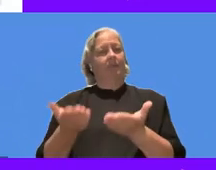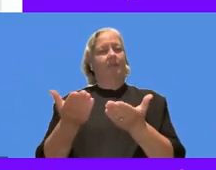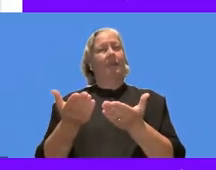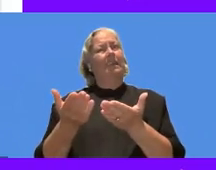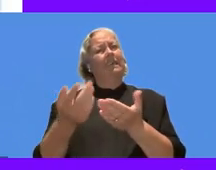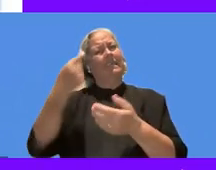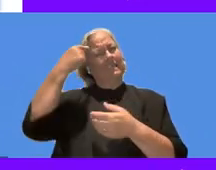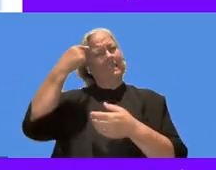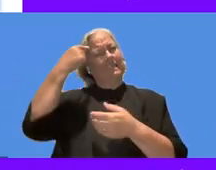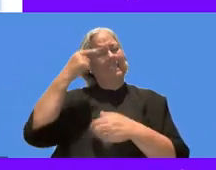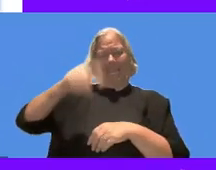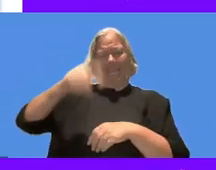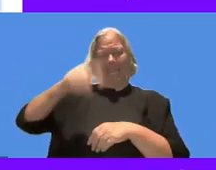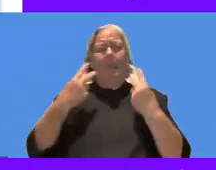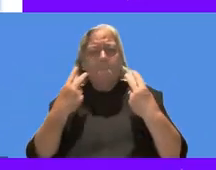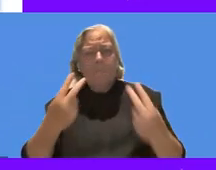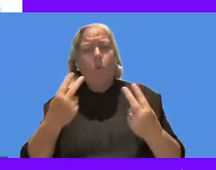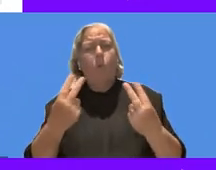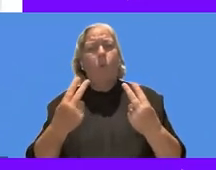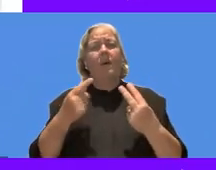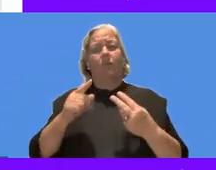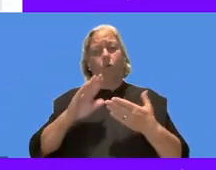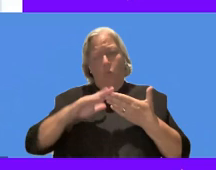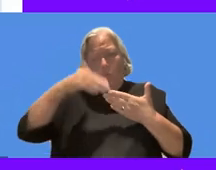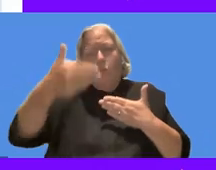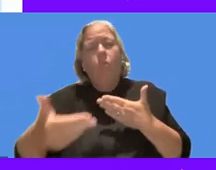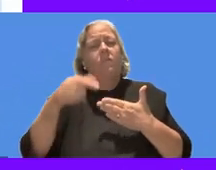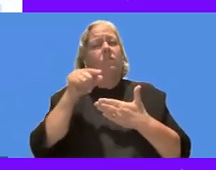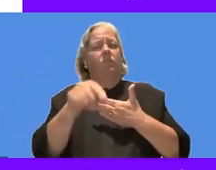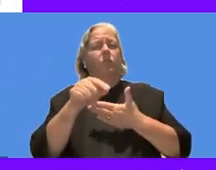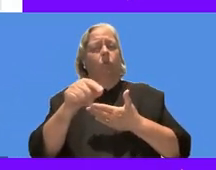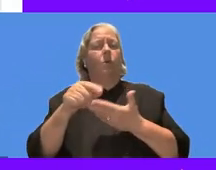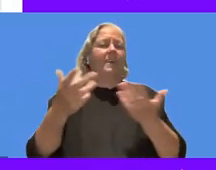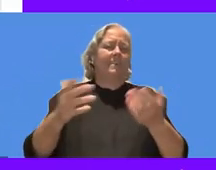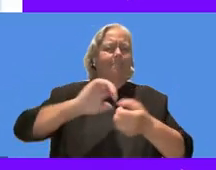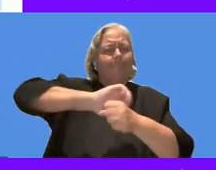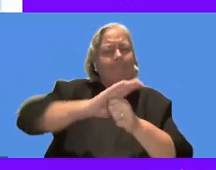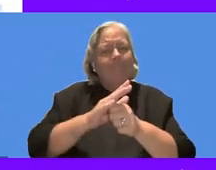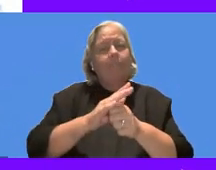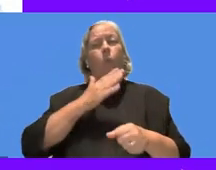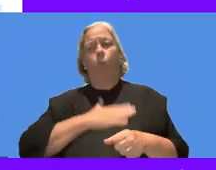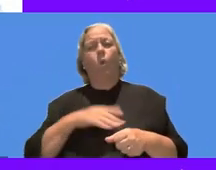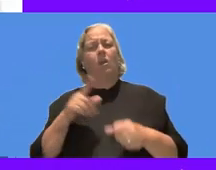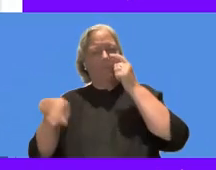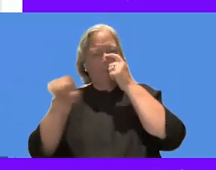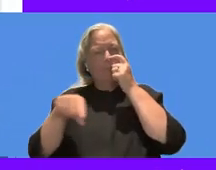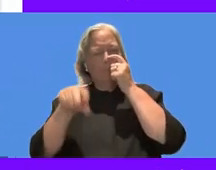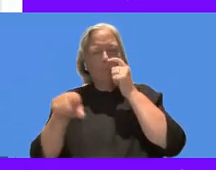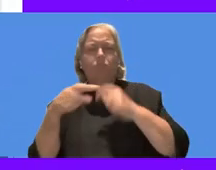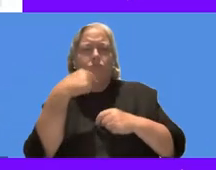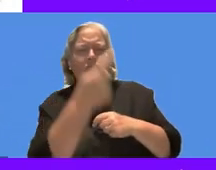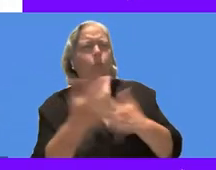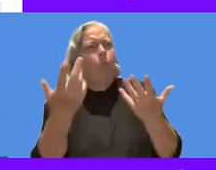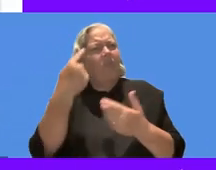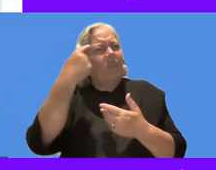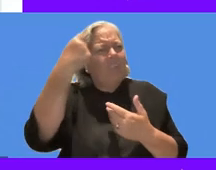in the wake of the pandemic, ensures that their voice and perspective is included in the efforts to achieve the SDGs, and also empowers them